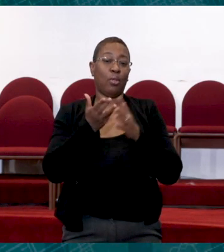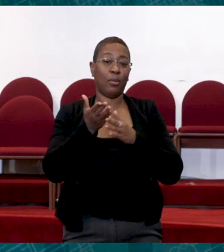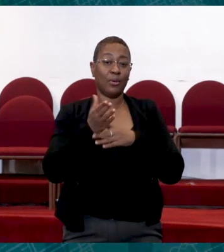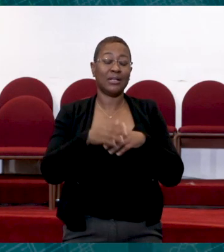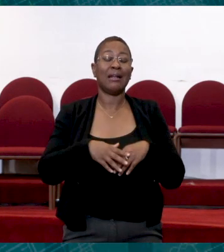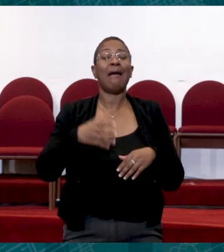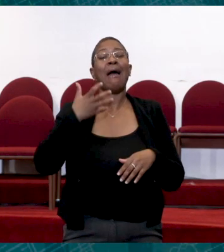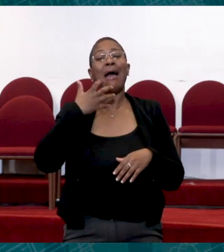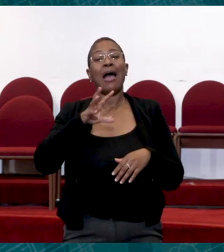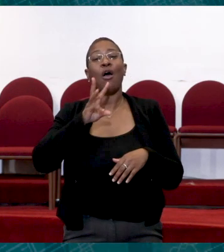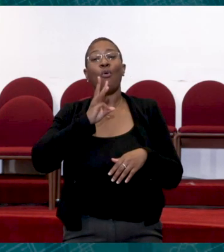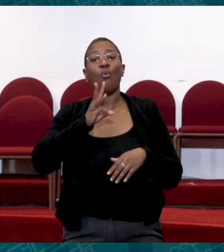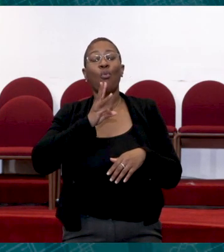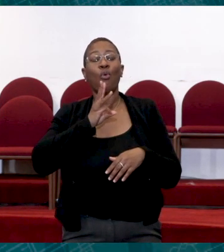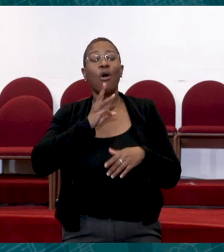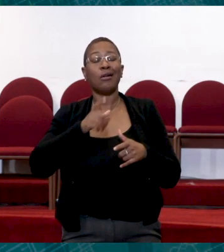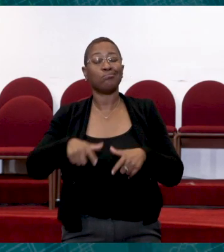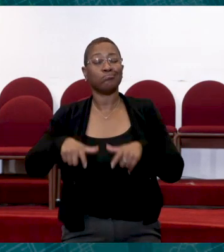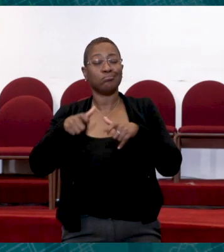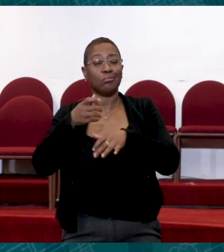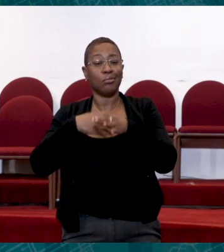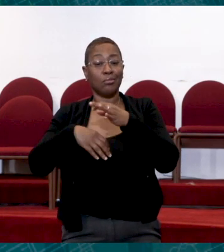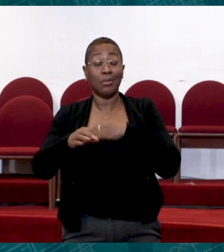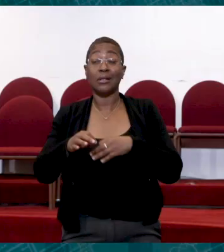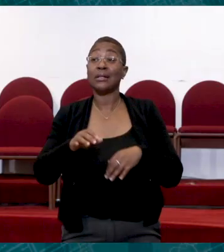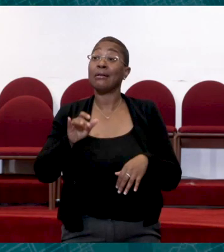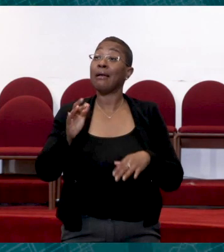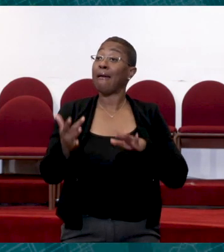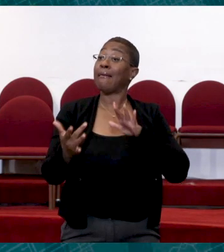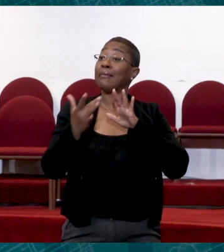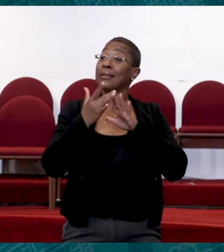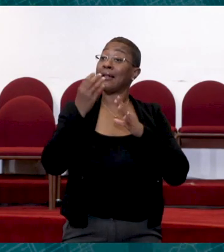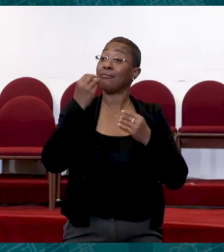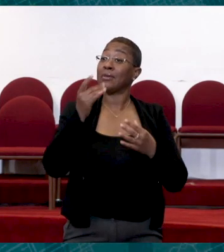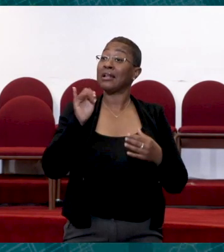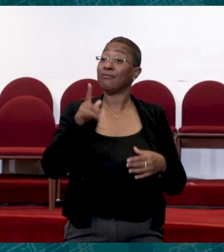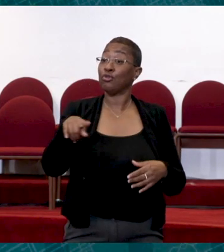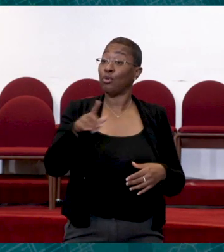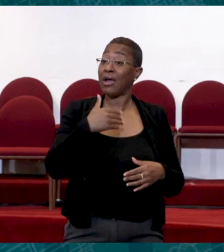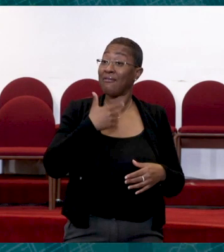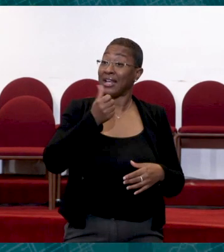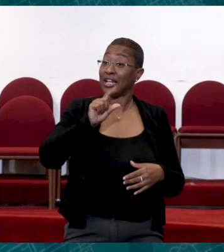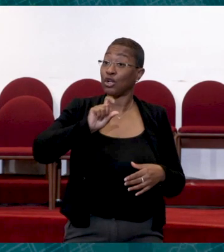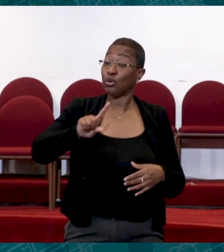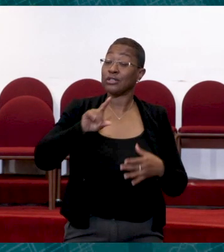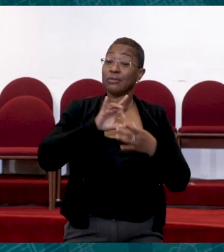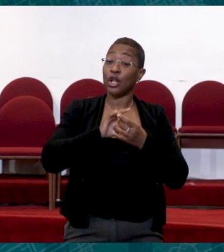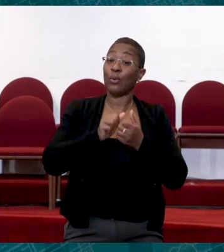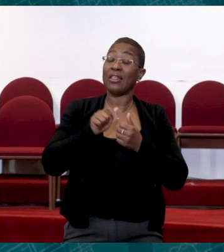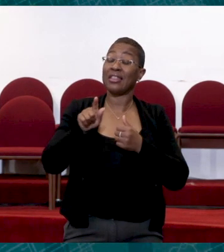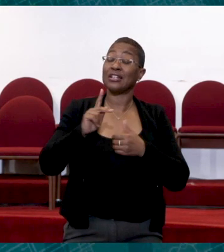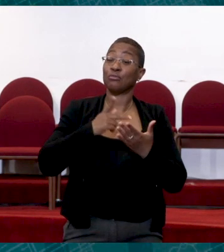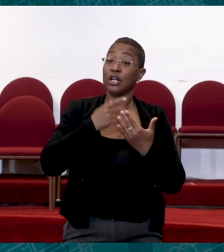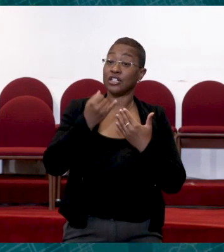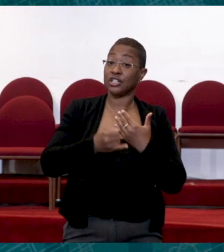And so, yeah, here's our contact information if you have any questions about this project, and I'll turn it back over to